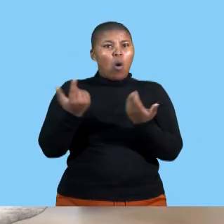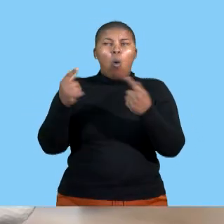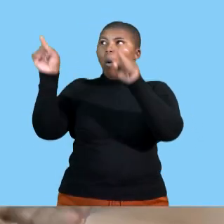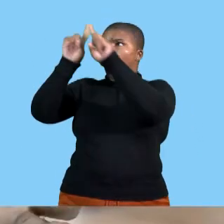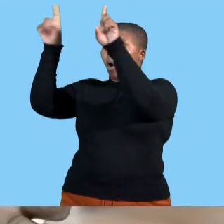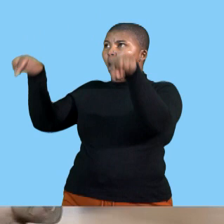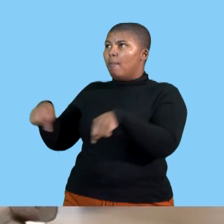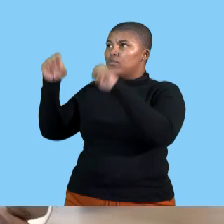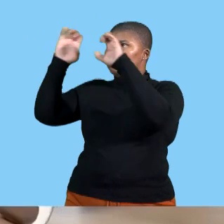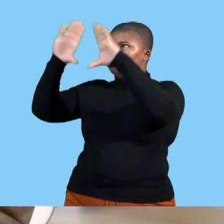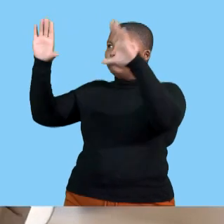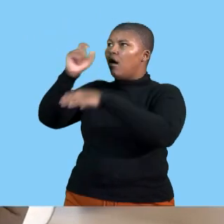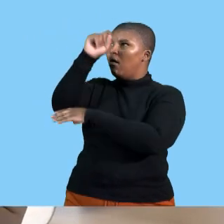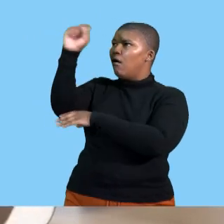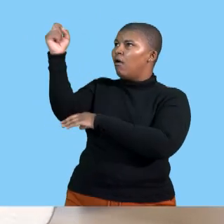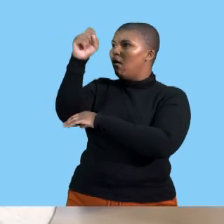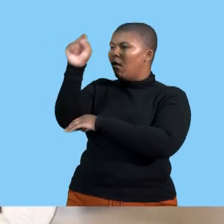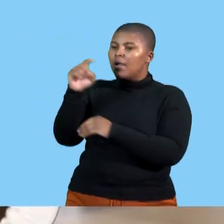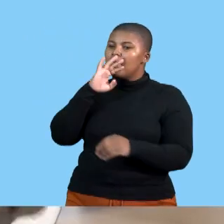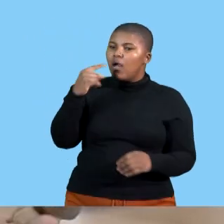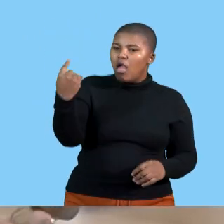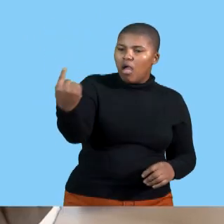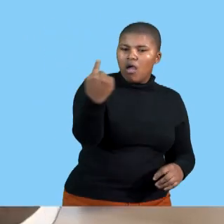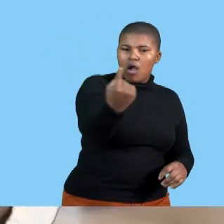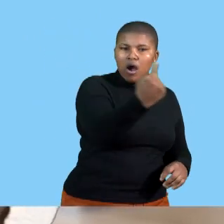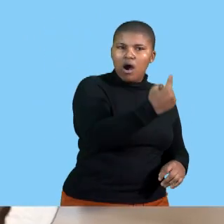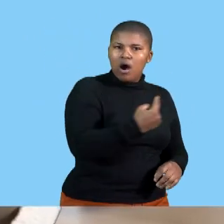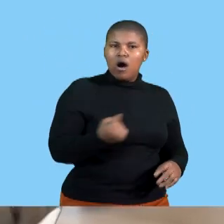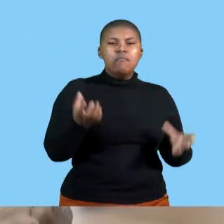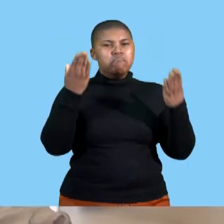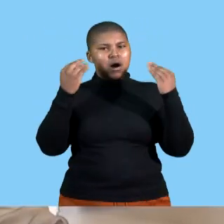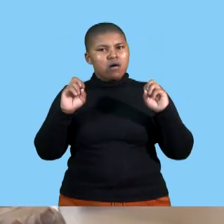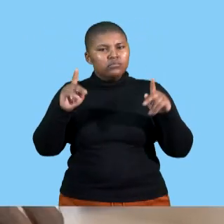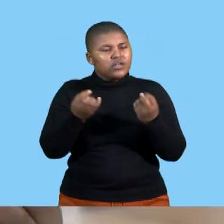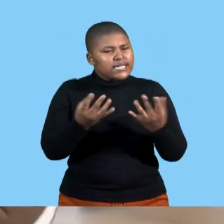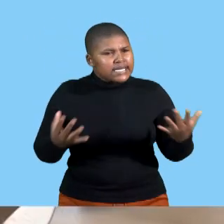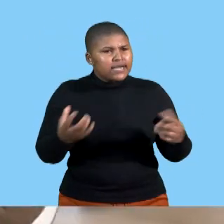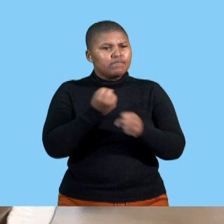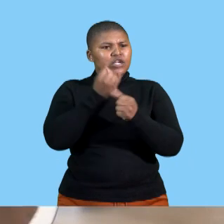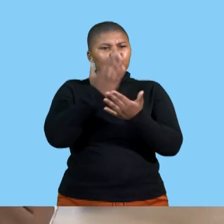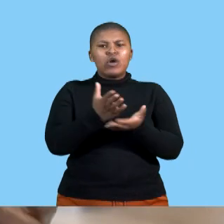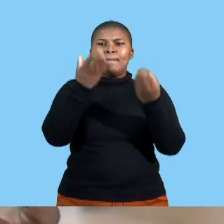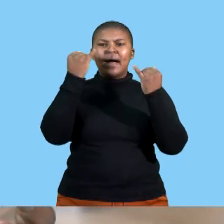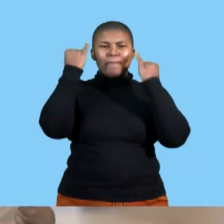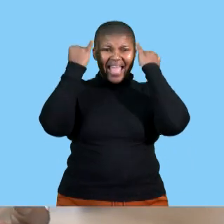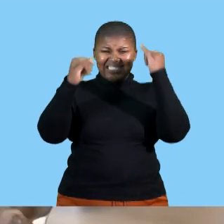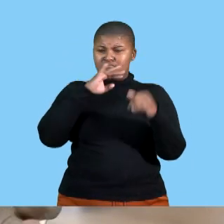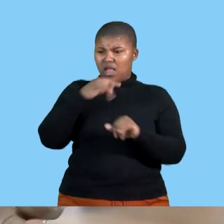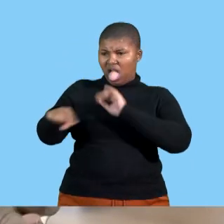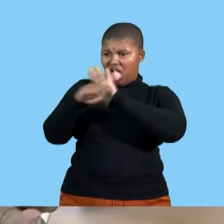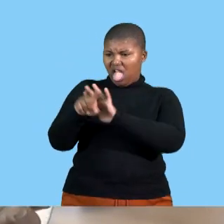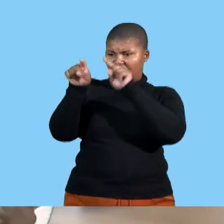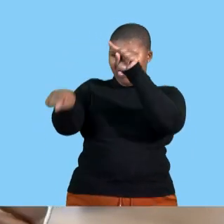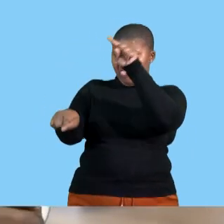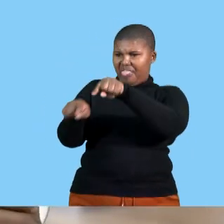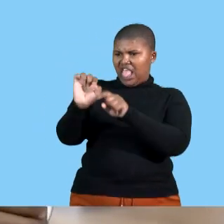even write them on the board, and everybody is given an opportunity to give out their ideas without criticizing another person's